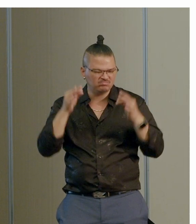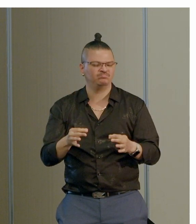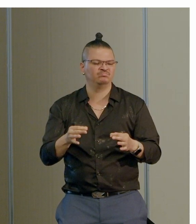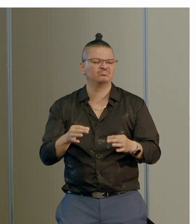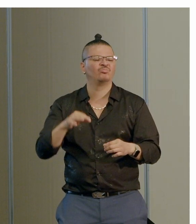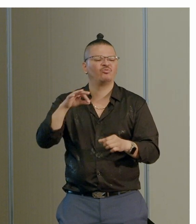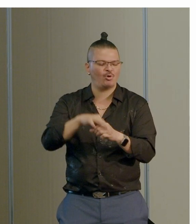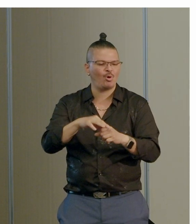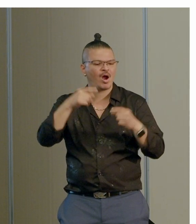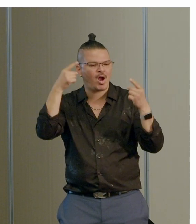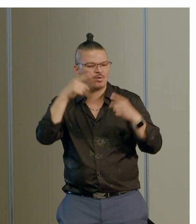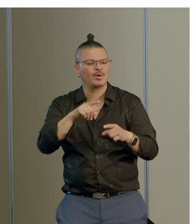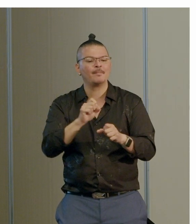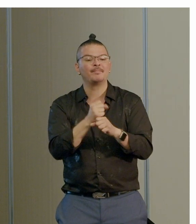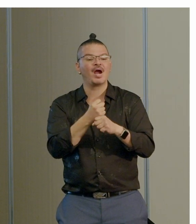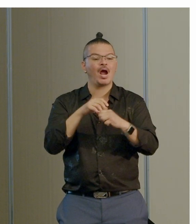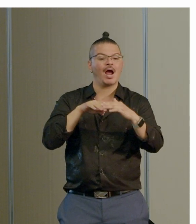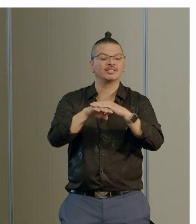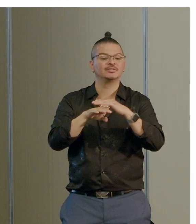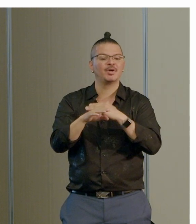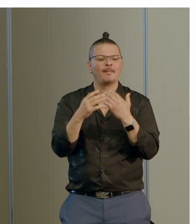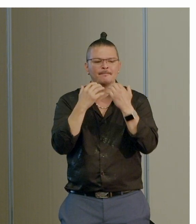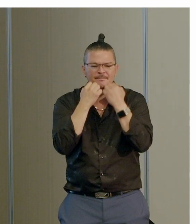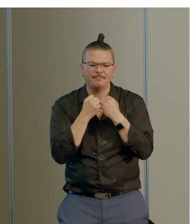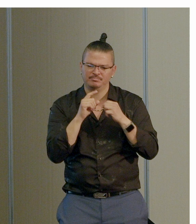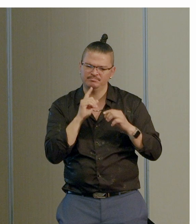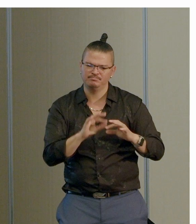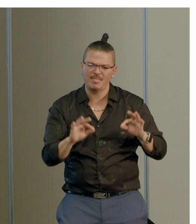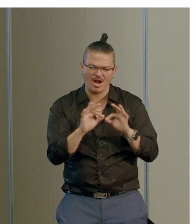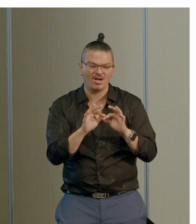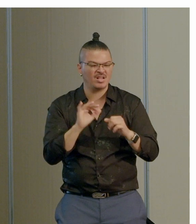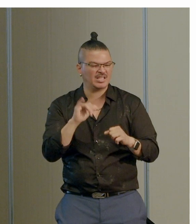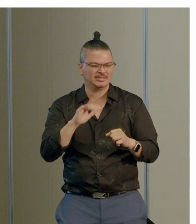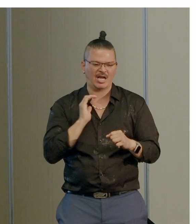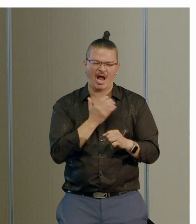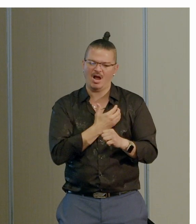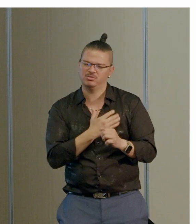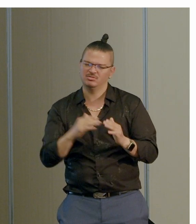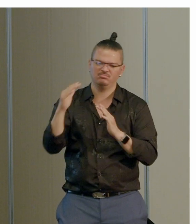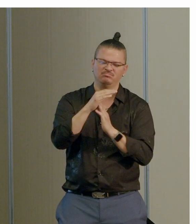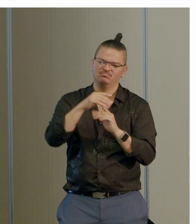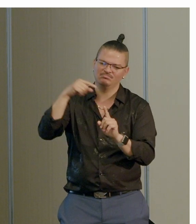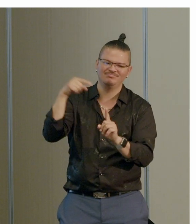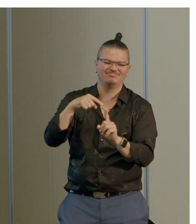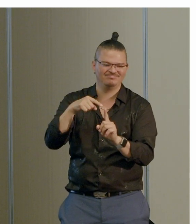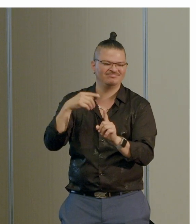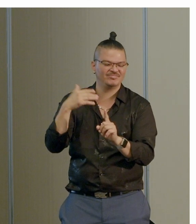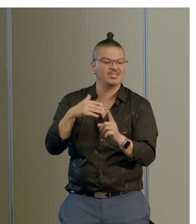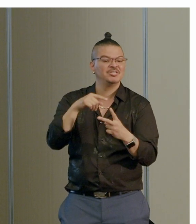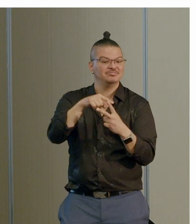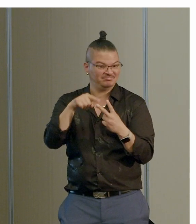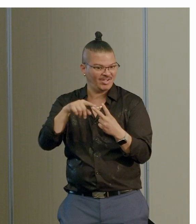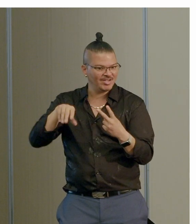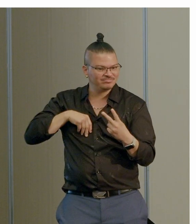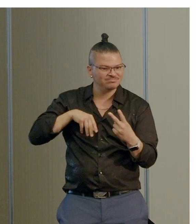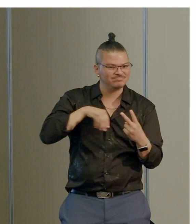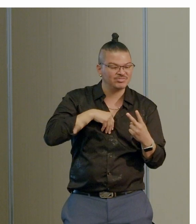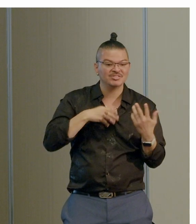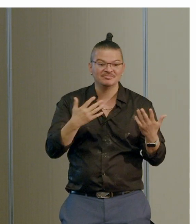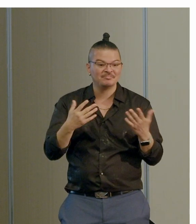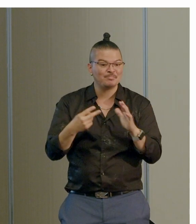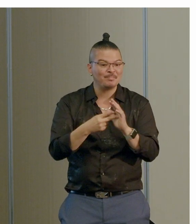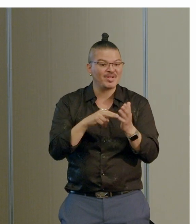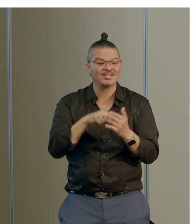Accessibility Matters event one of our premier events. We only have 2 other premier events, so this is a big deal. And that means the Accessibility